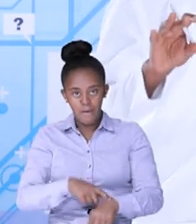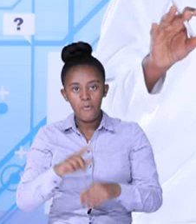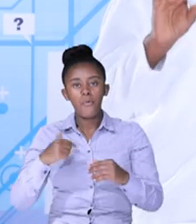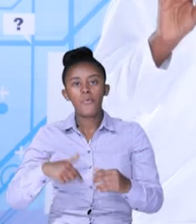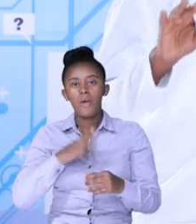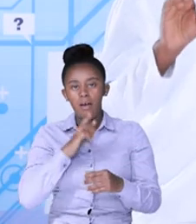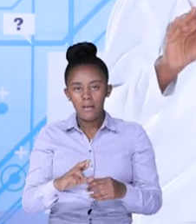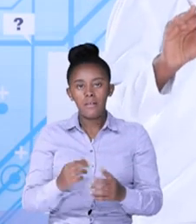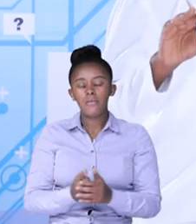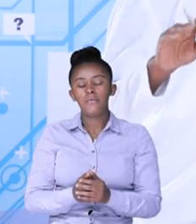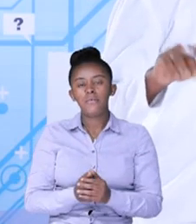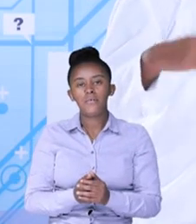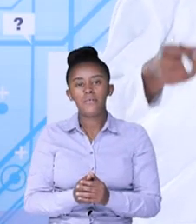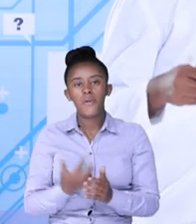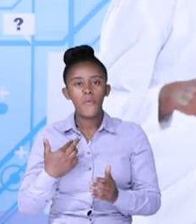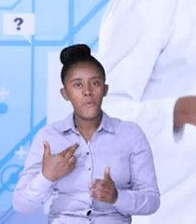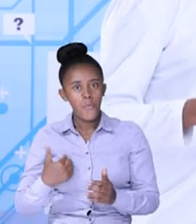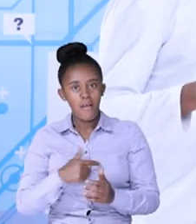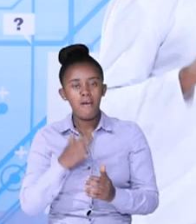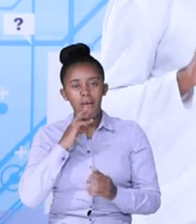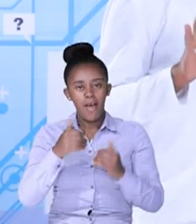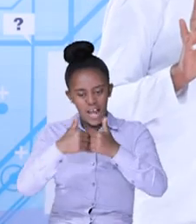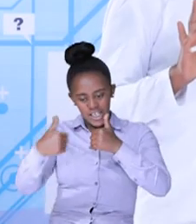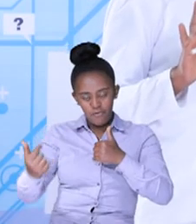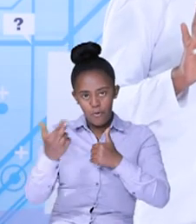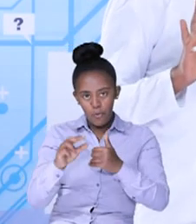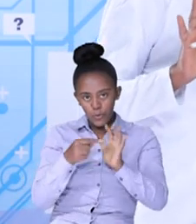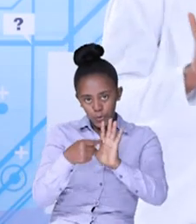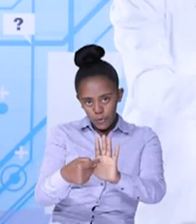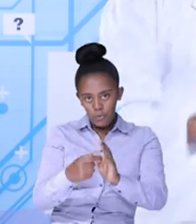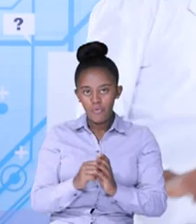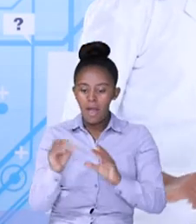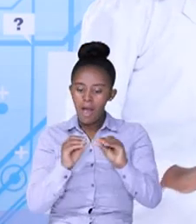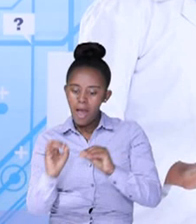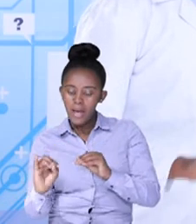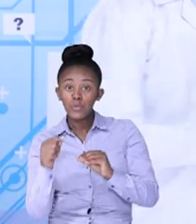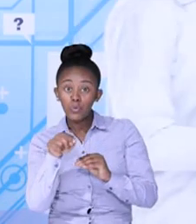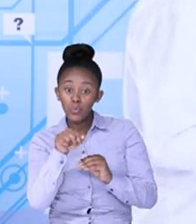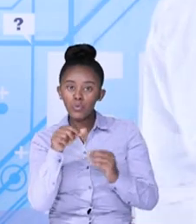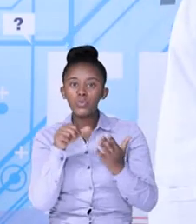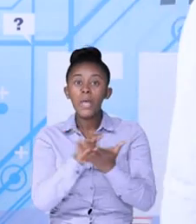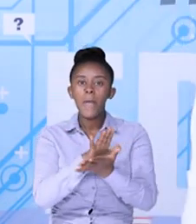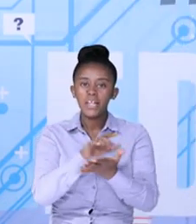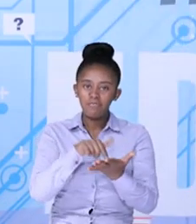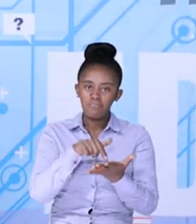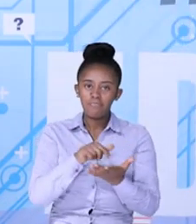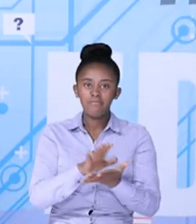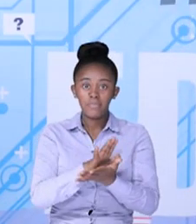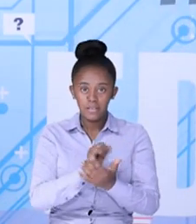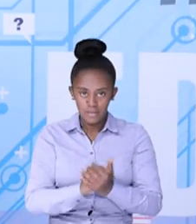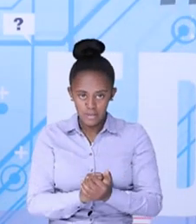are trying, or we are identifying or showing that magnetic field is acting into the page,